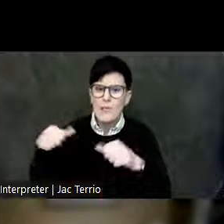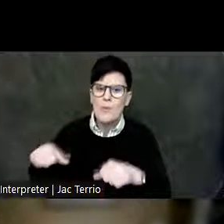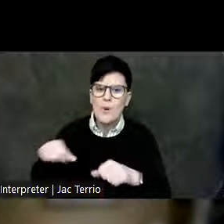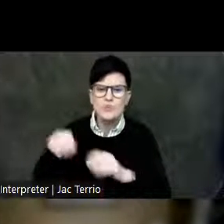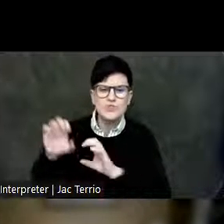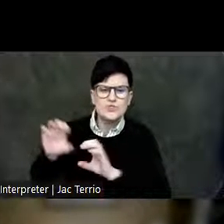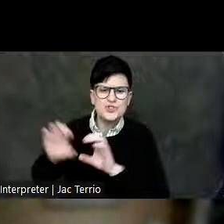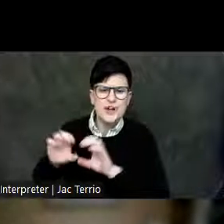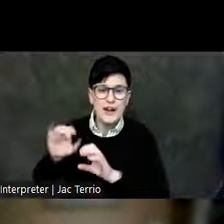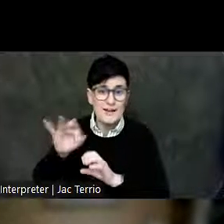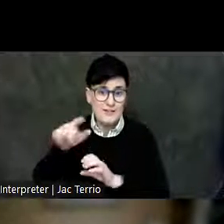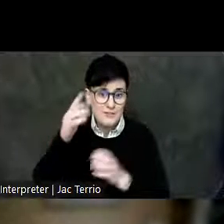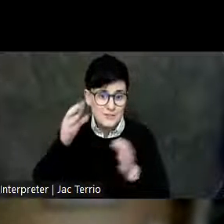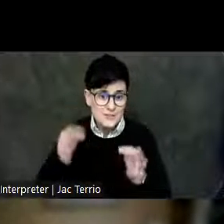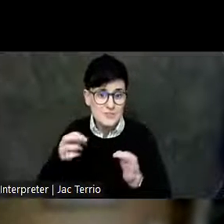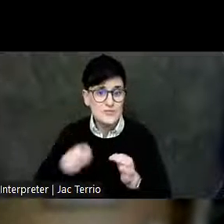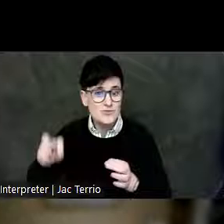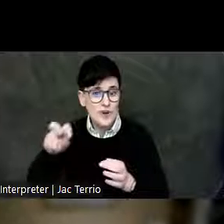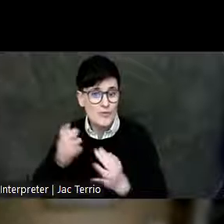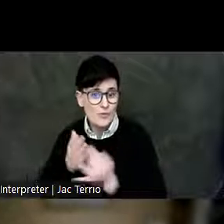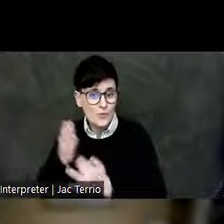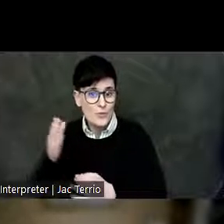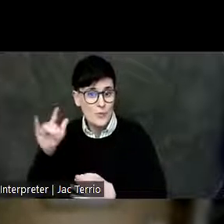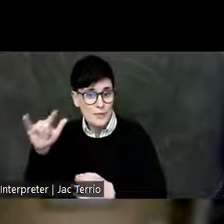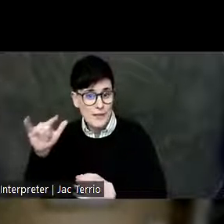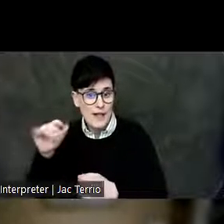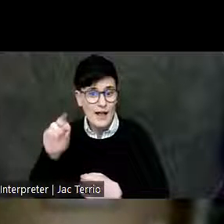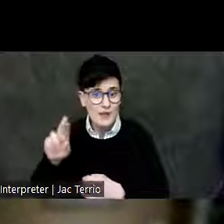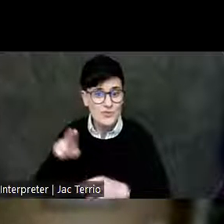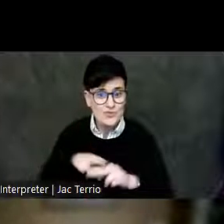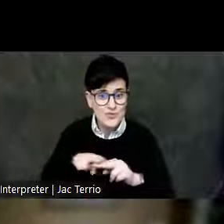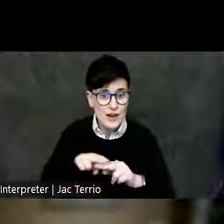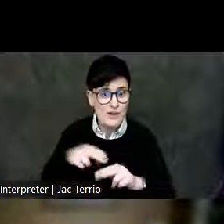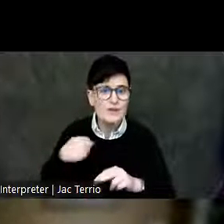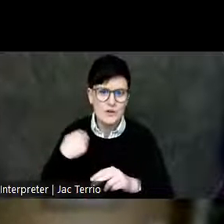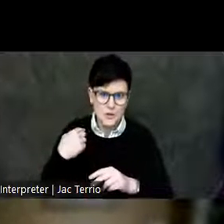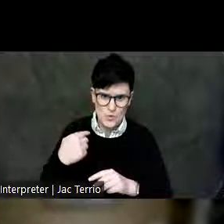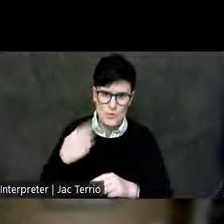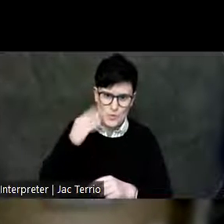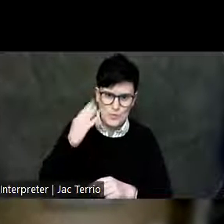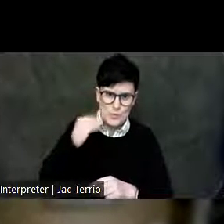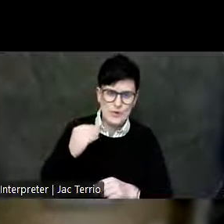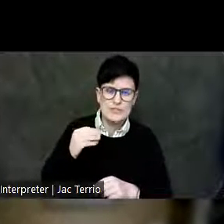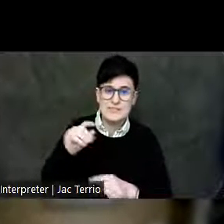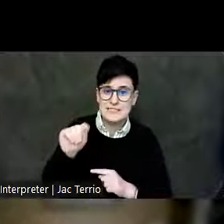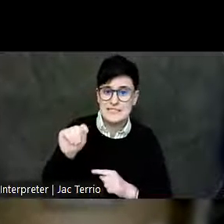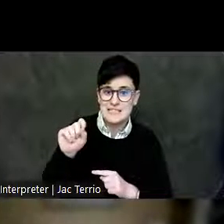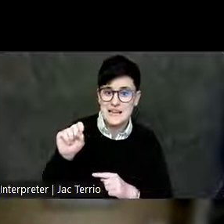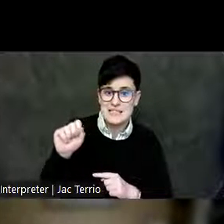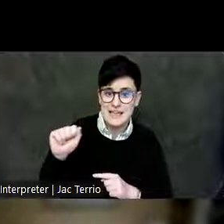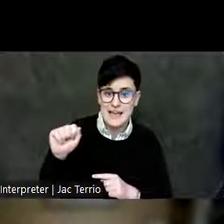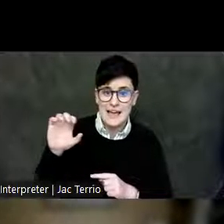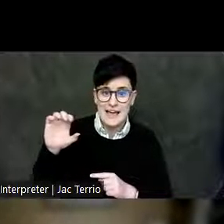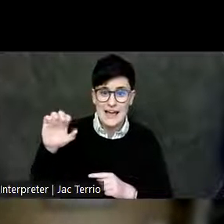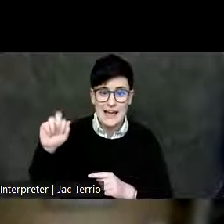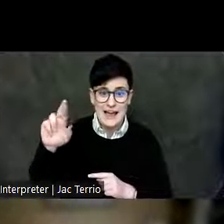by plane or train. We've used both of those services, both TSA Cares and the Red Cap through